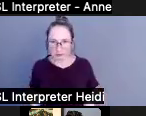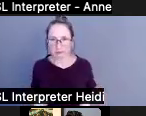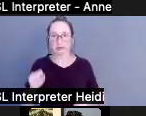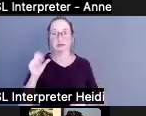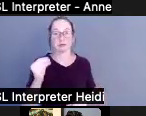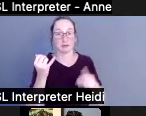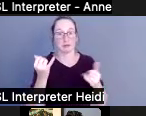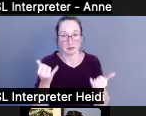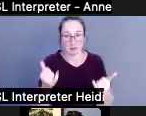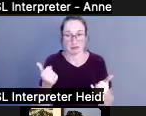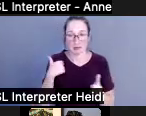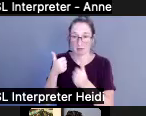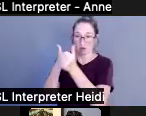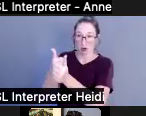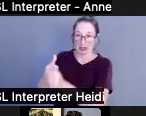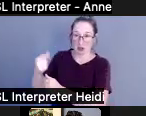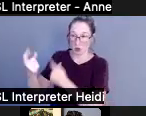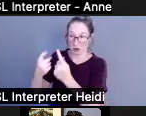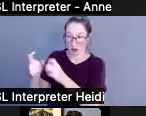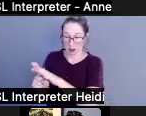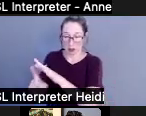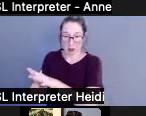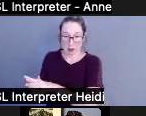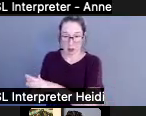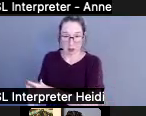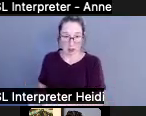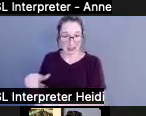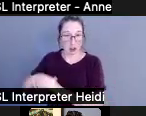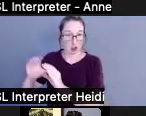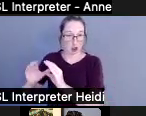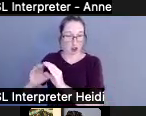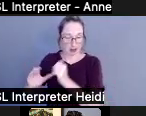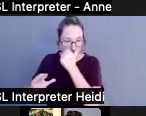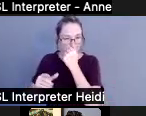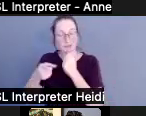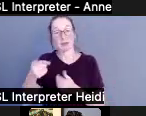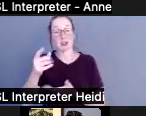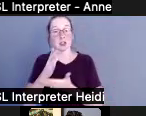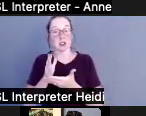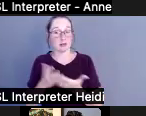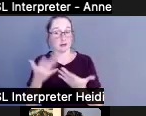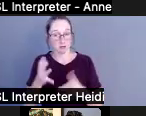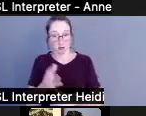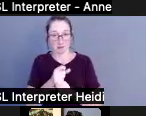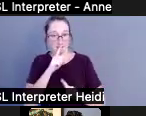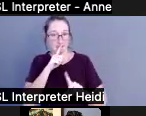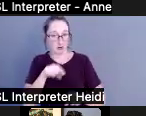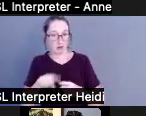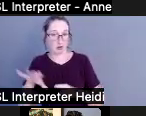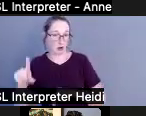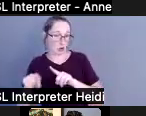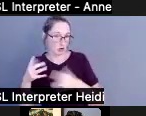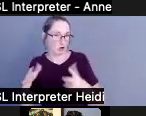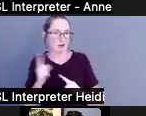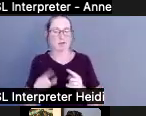So I have been tracking the questions in the chat. Some folks have received answers to their questions, but I